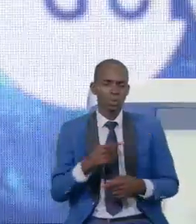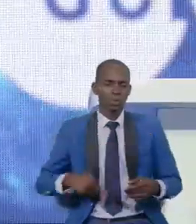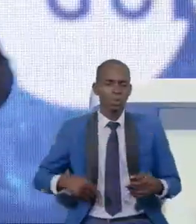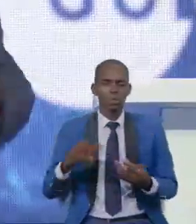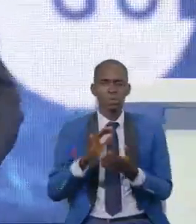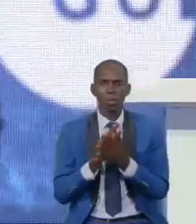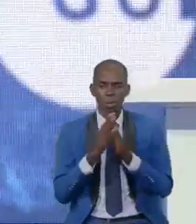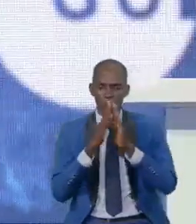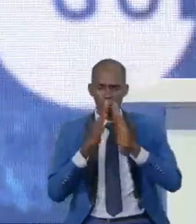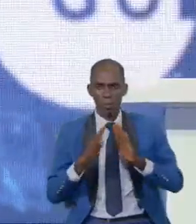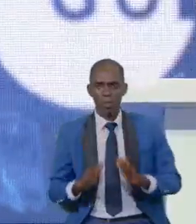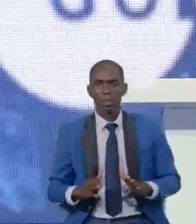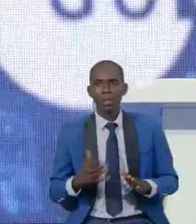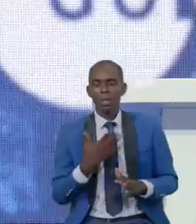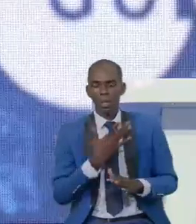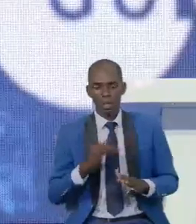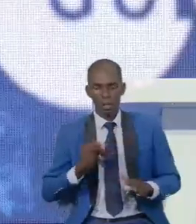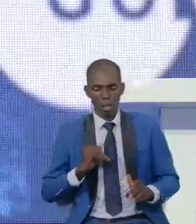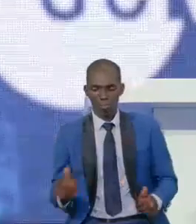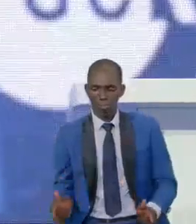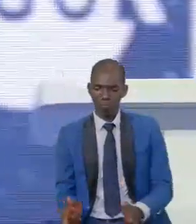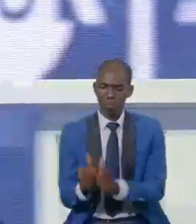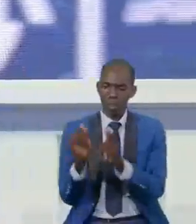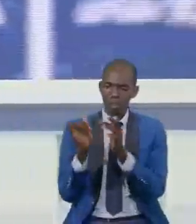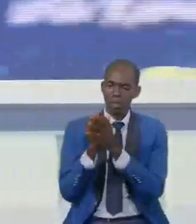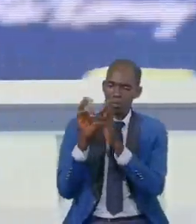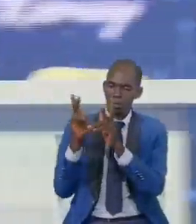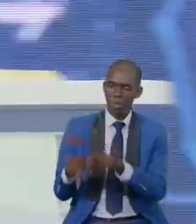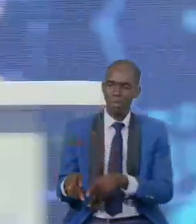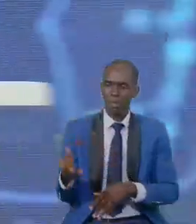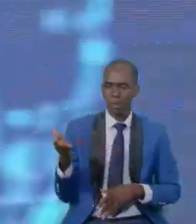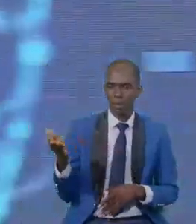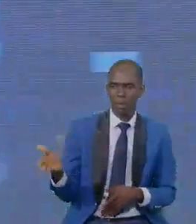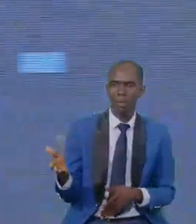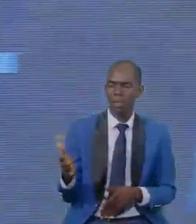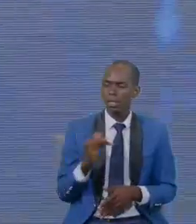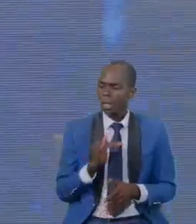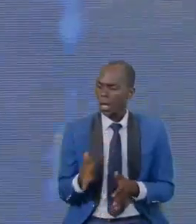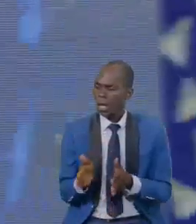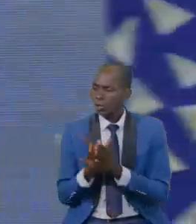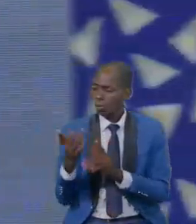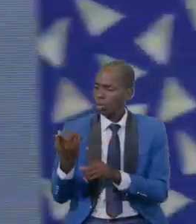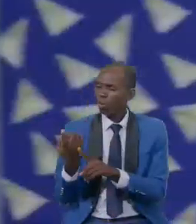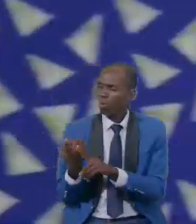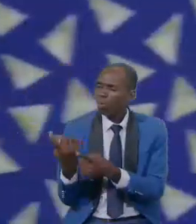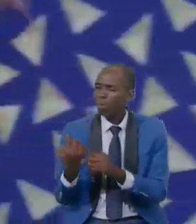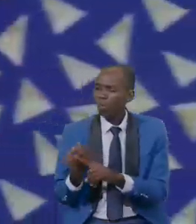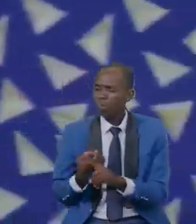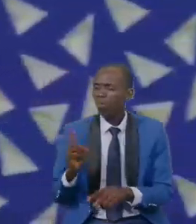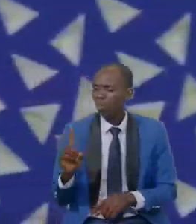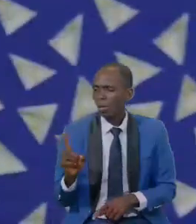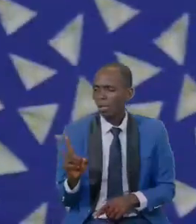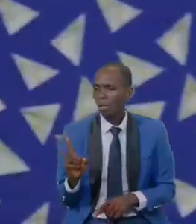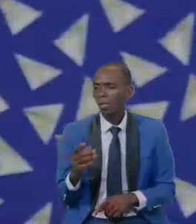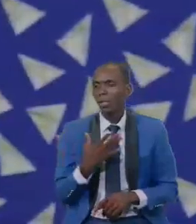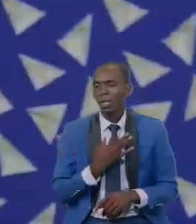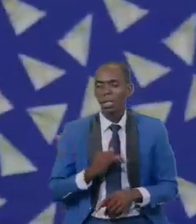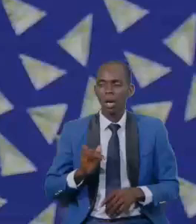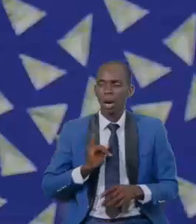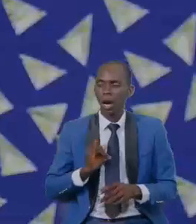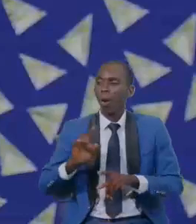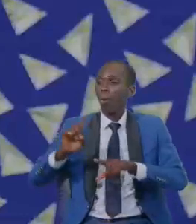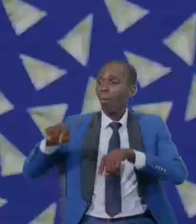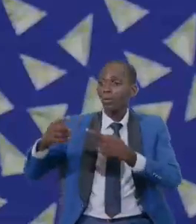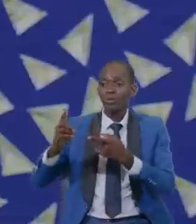And then I come across him. And I said, my friend, where are you coming from? I went to see the prince